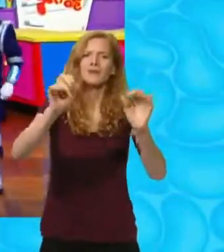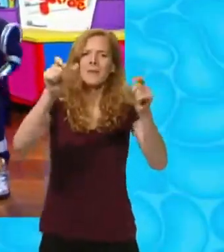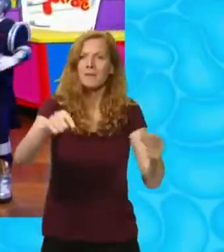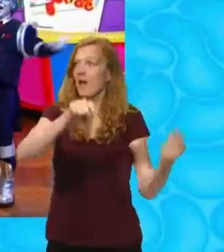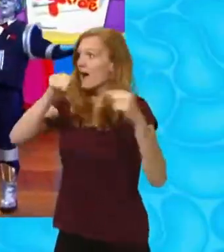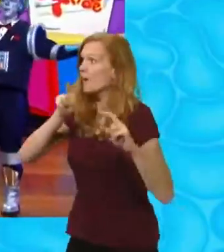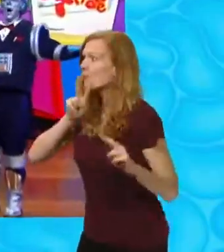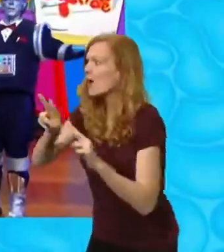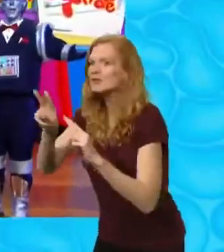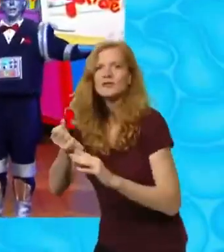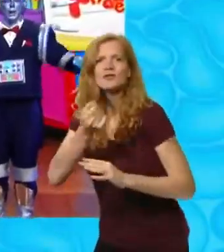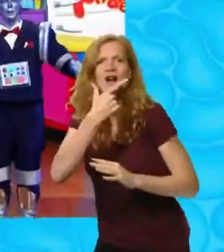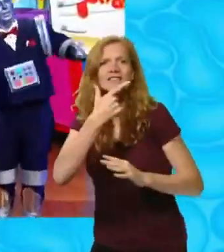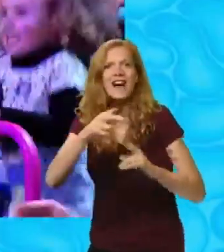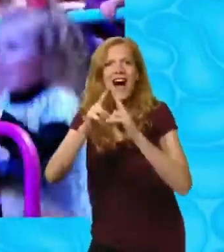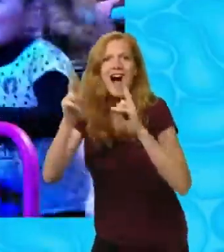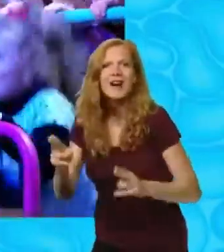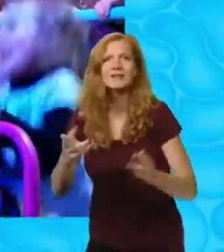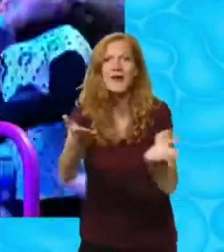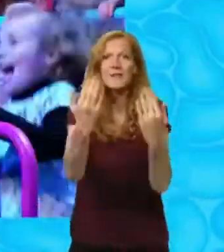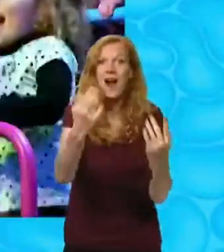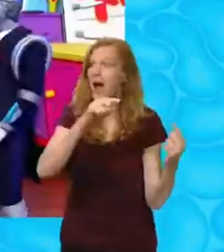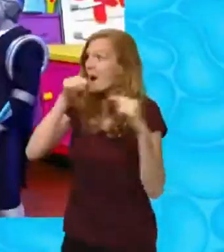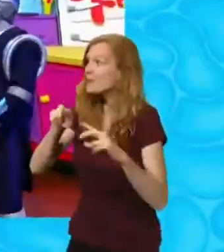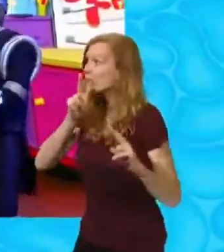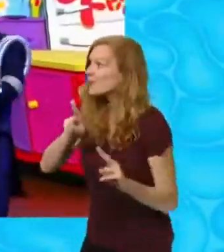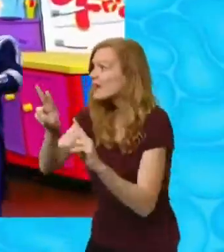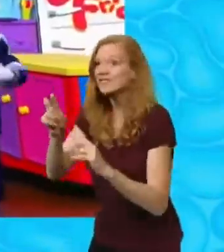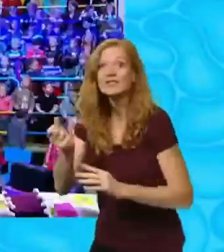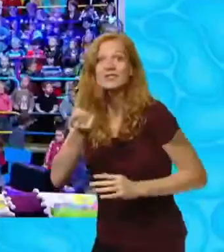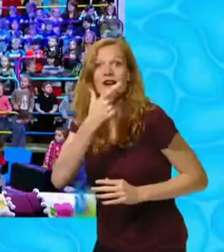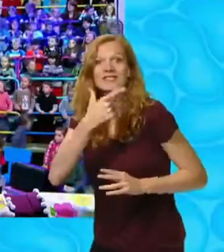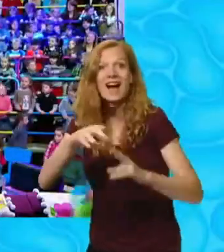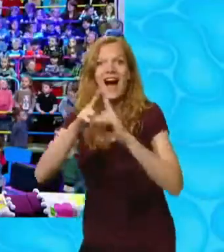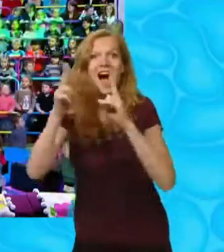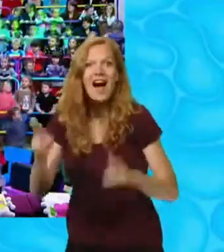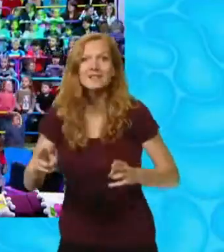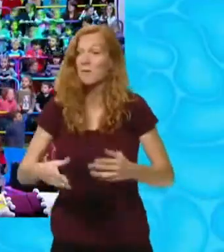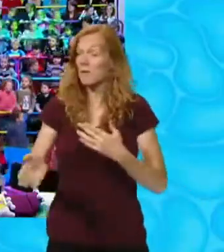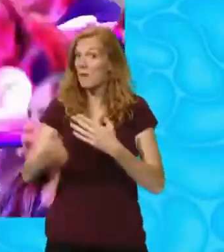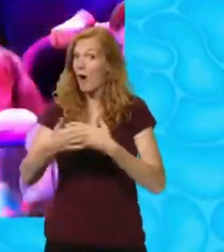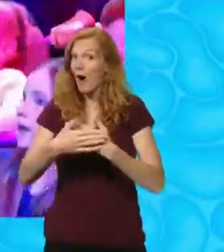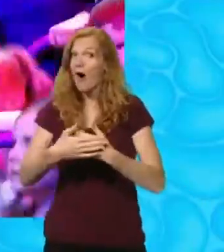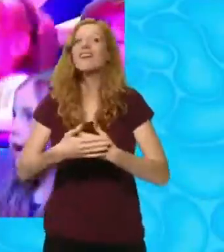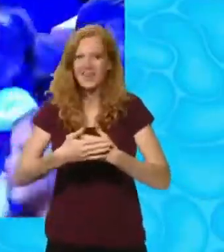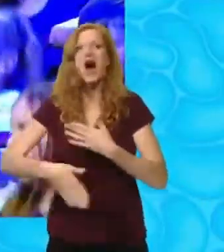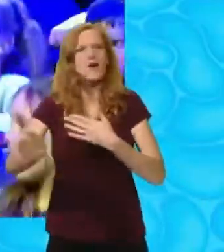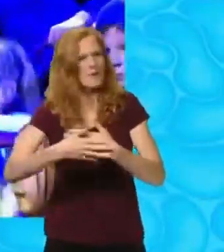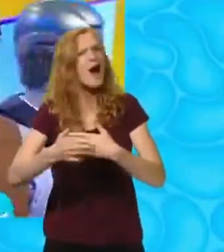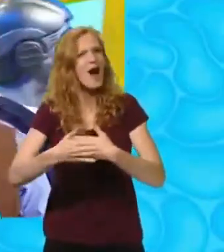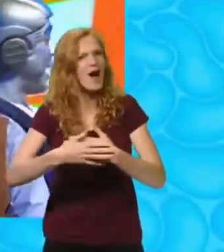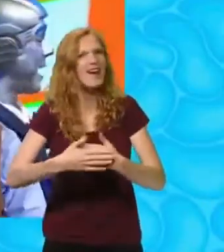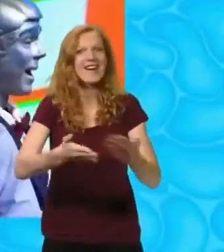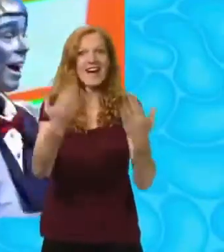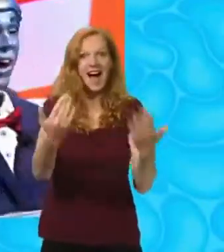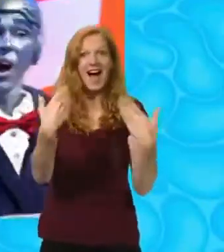want to stay in. Everybody's welcome here. Dancing pal. One more time. I think we should, sir. Okay, here we go. A dusting pal.